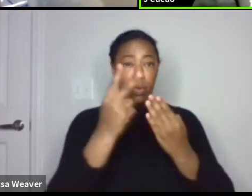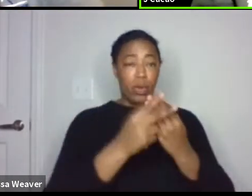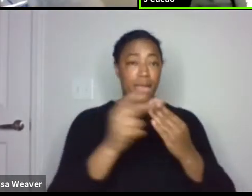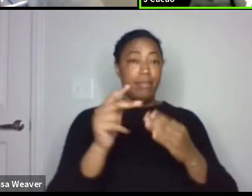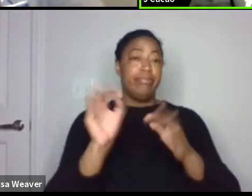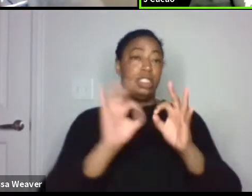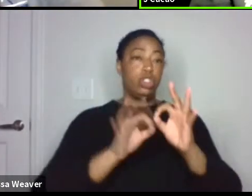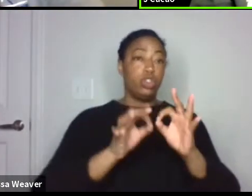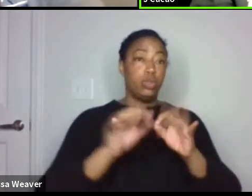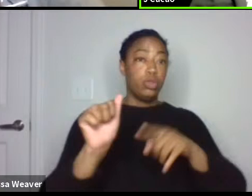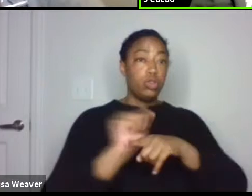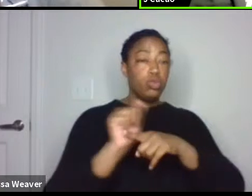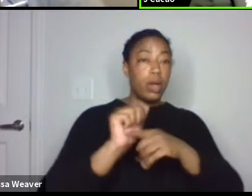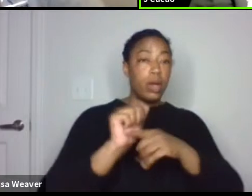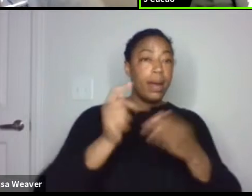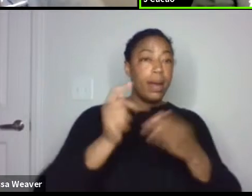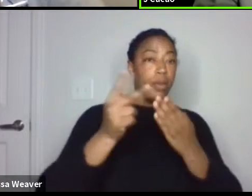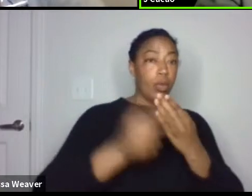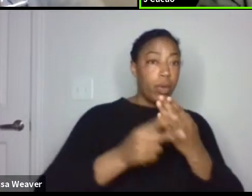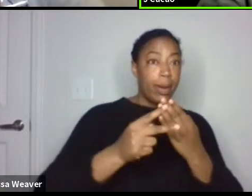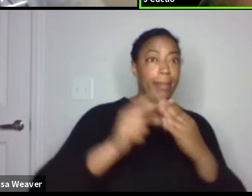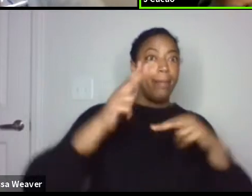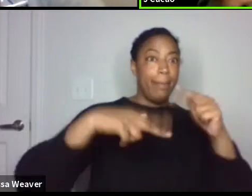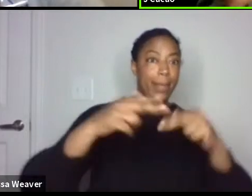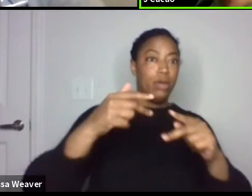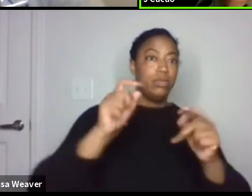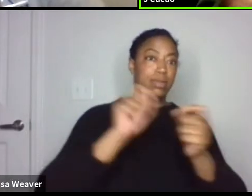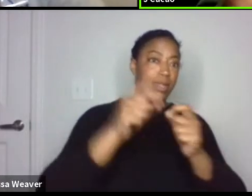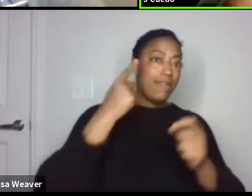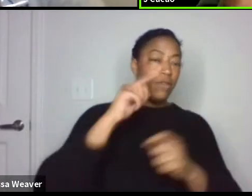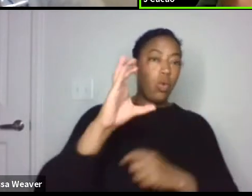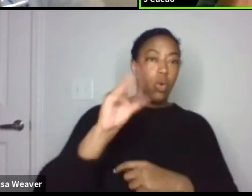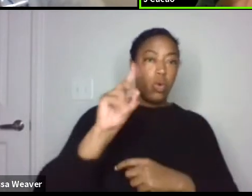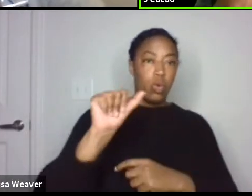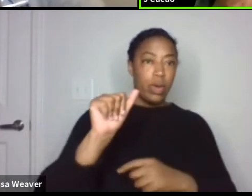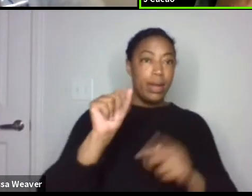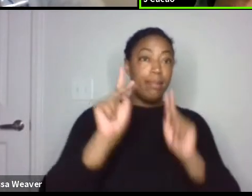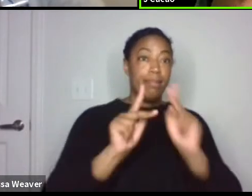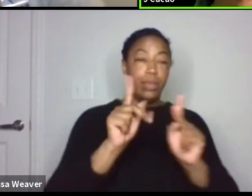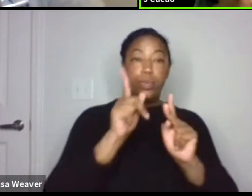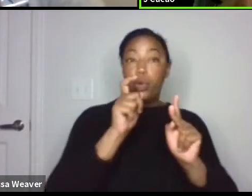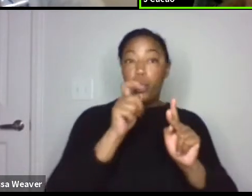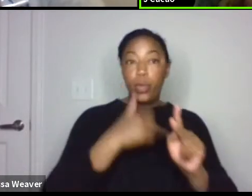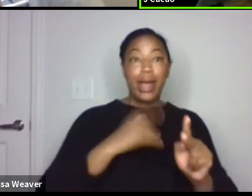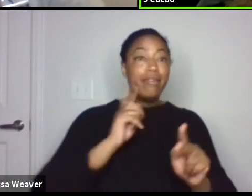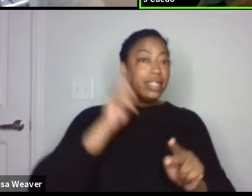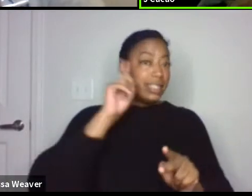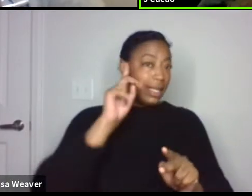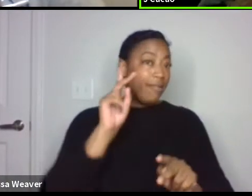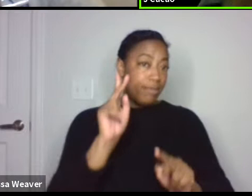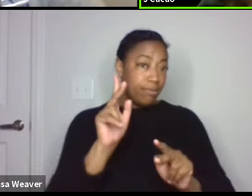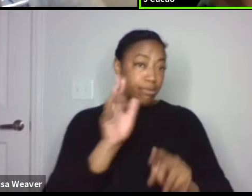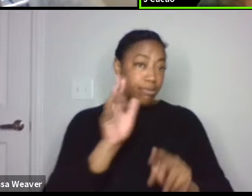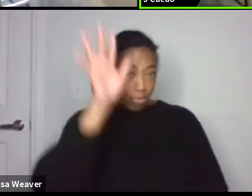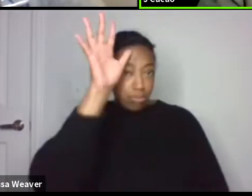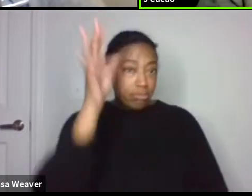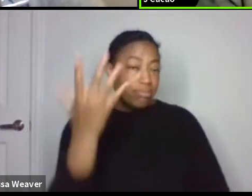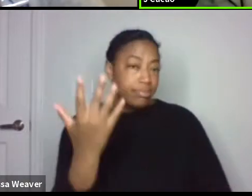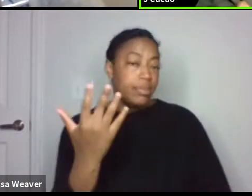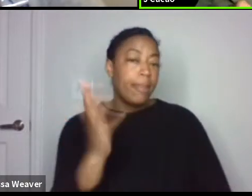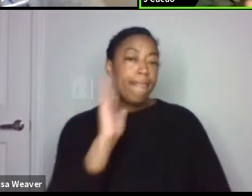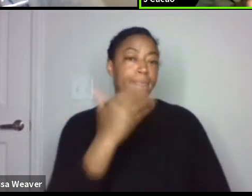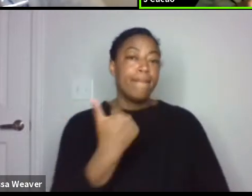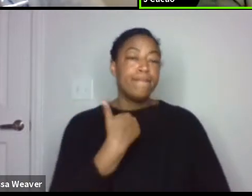program built specifically for CODAs, individuals like myself that were born from deaf parents. You'll